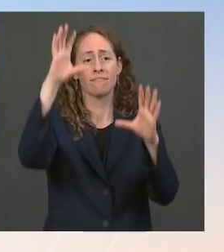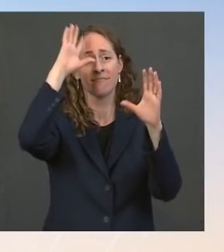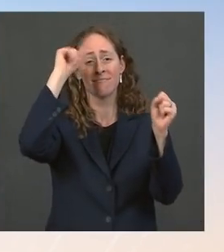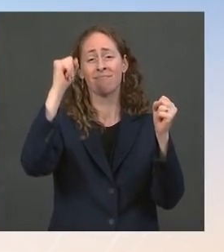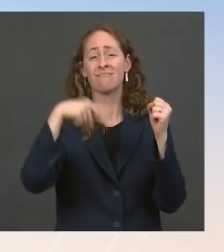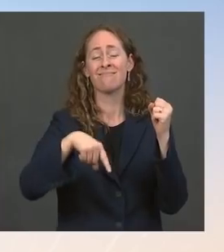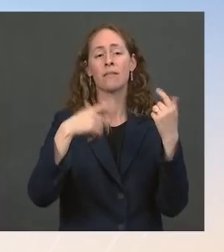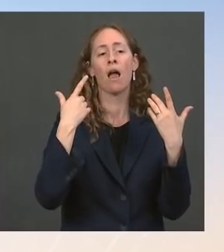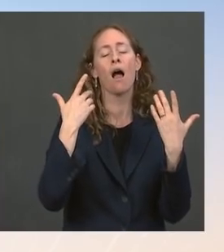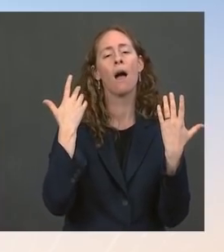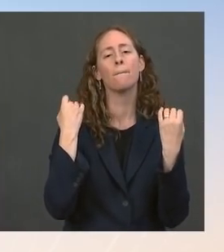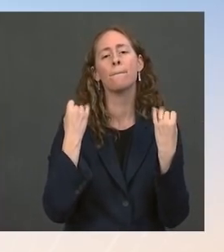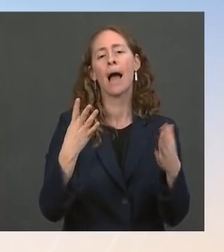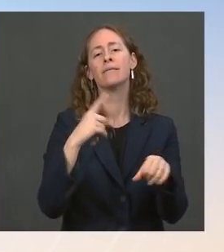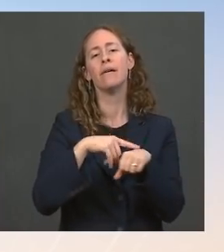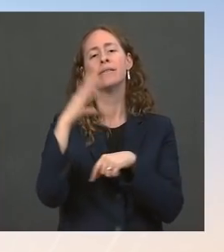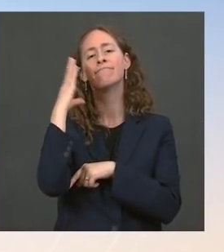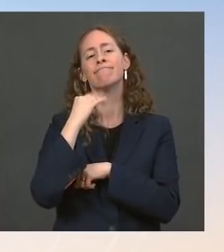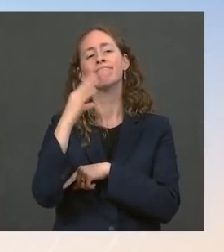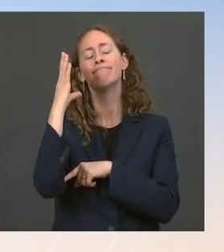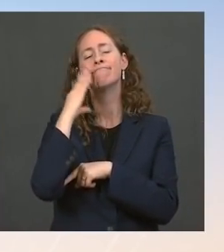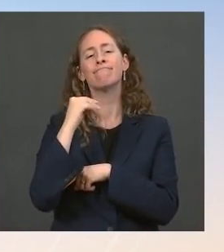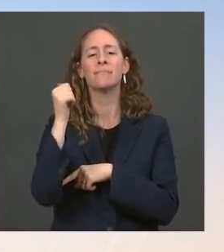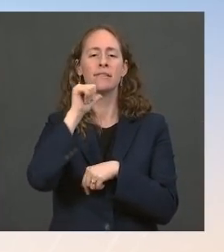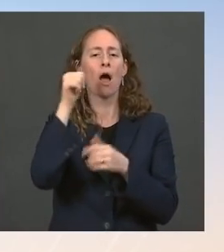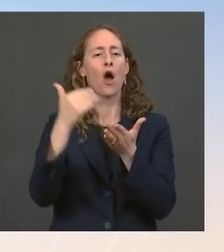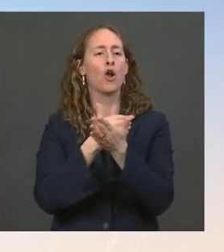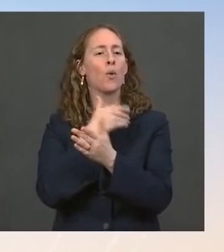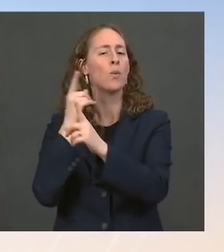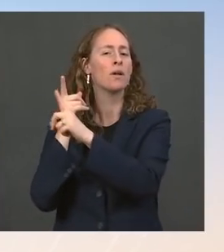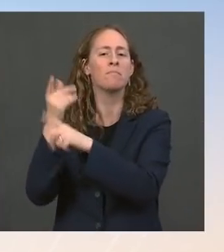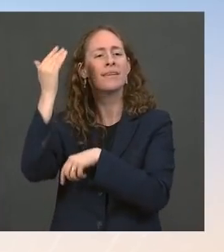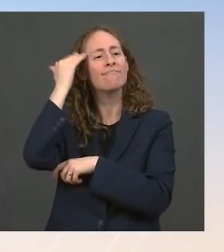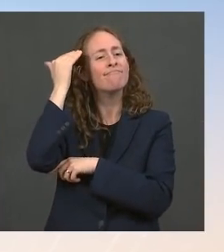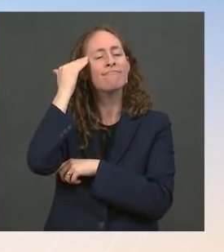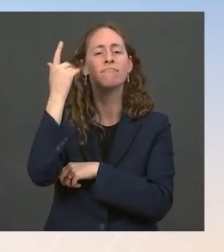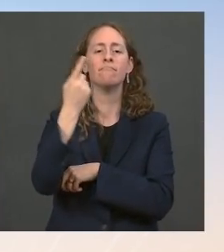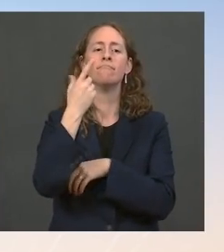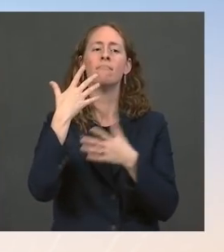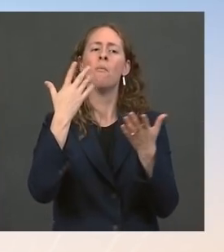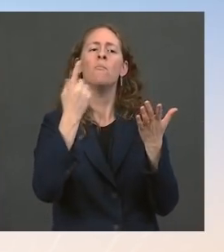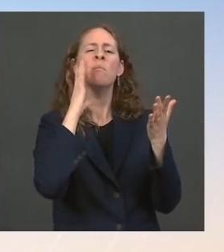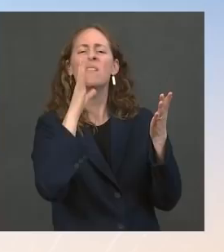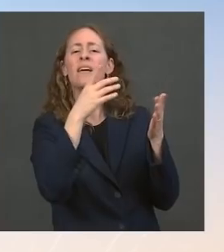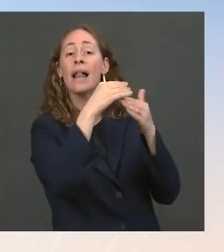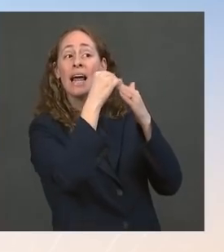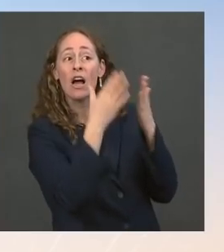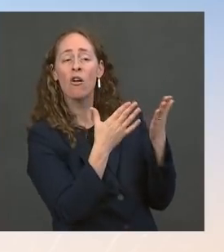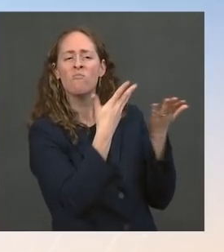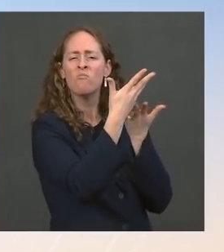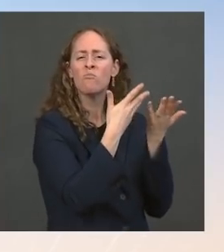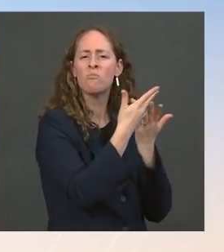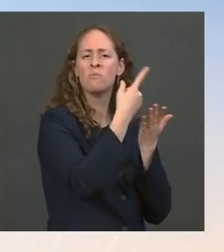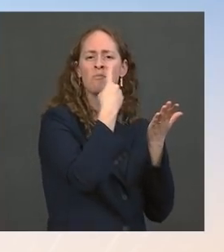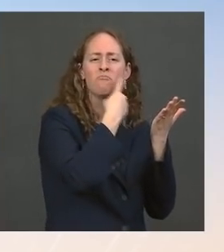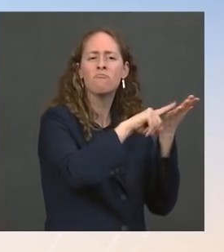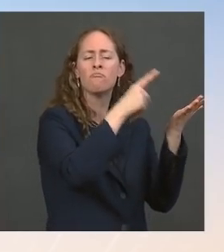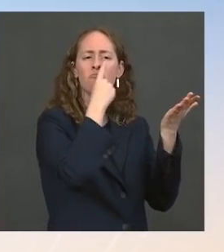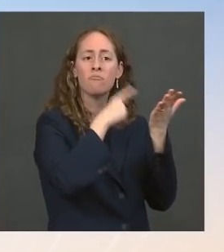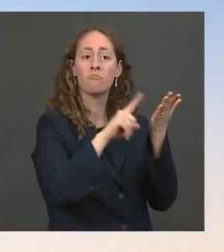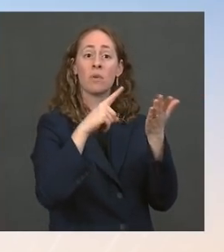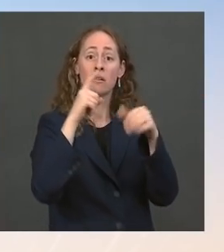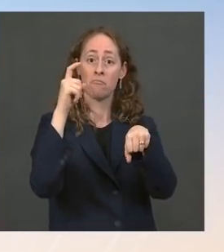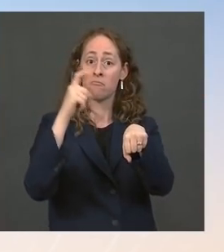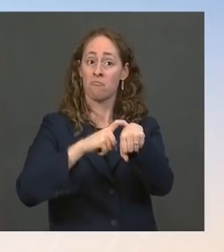times before, and he is going to work in close consultation with leadership. That's when the vote is scheduled. We don't have